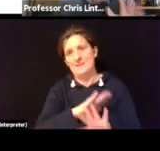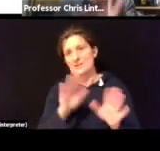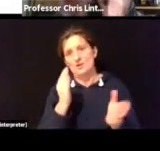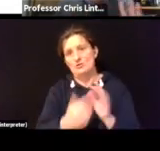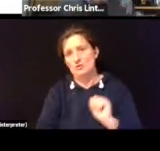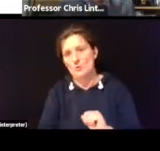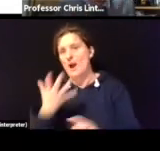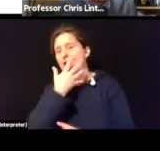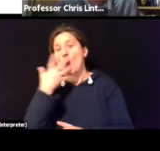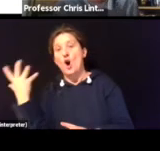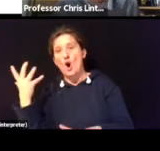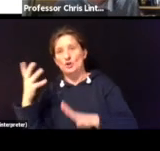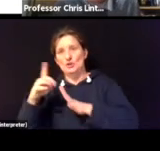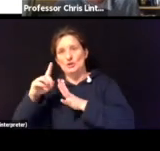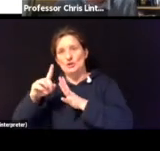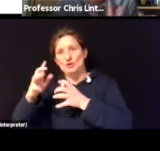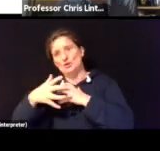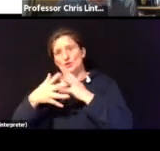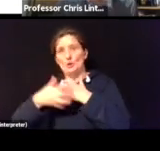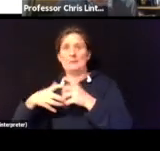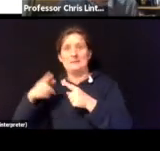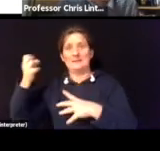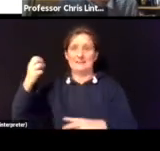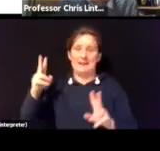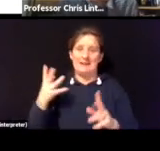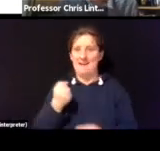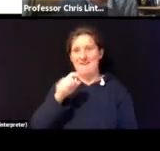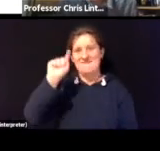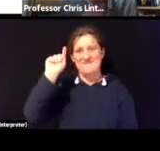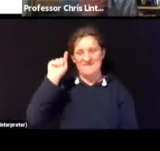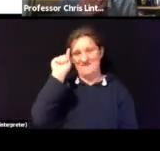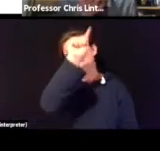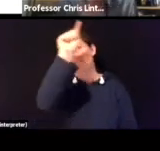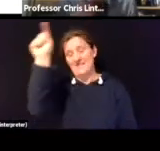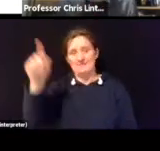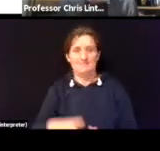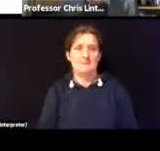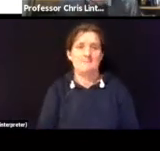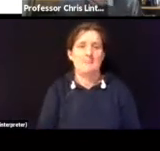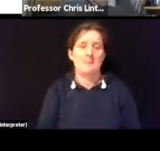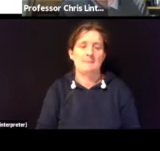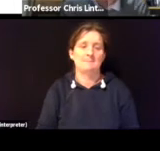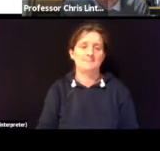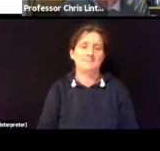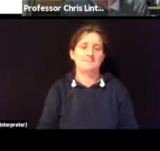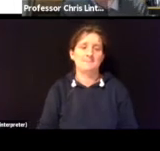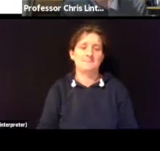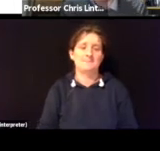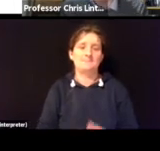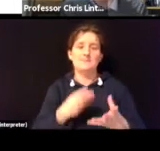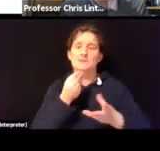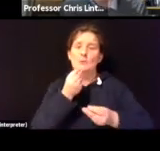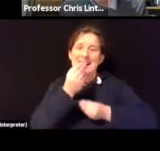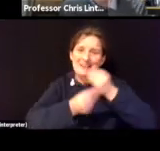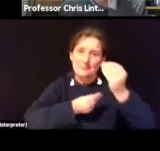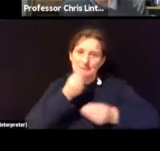Jupiters. But let me tell you what the explanation was, and we can pretend that it's still a good thing. So the explanation comes from understanding how